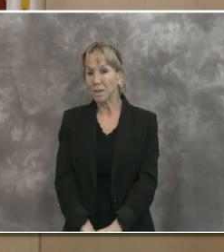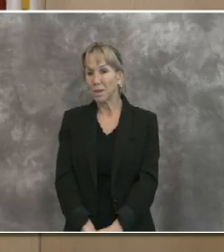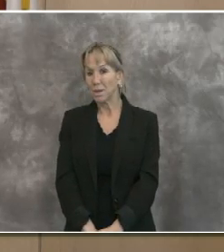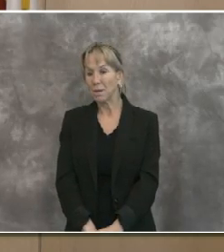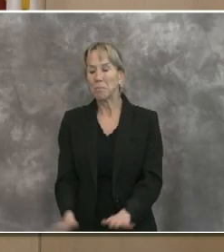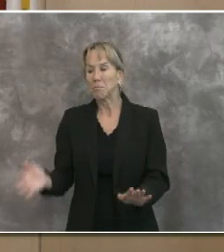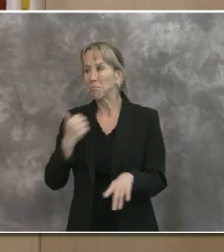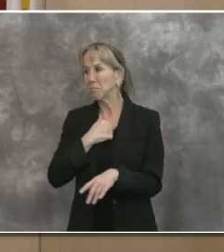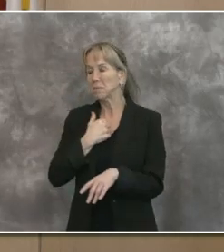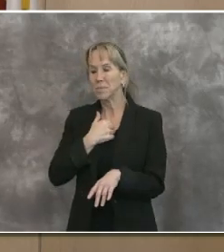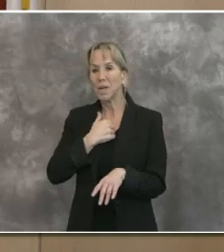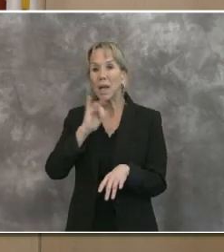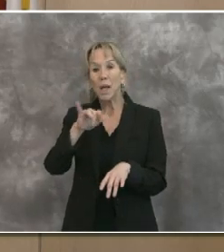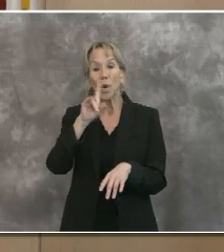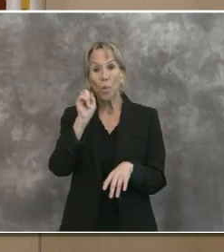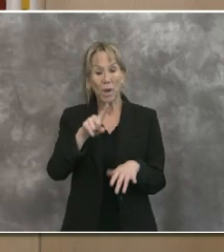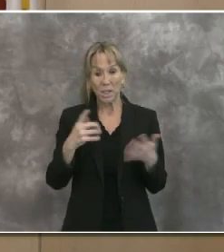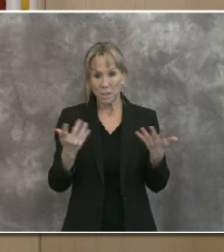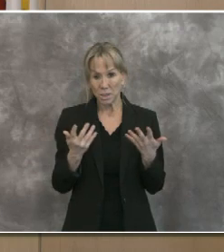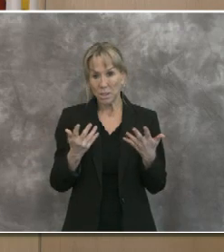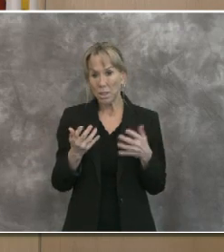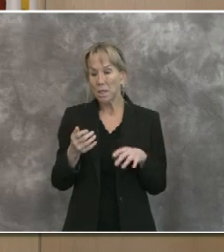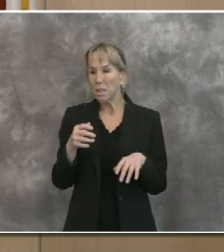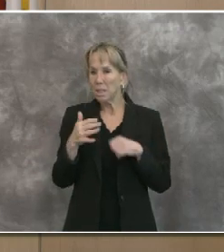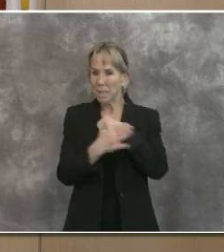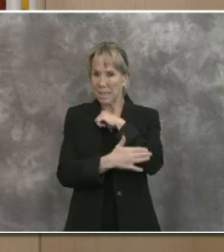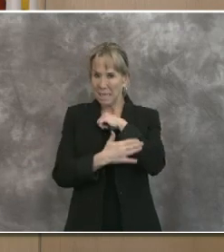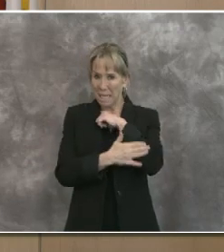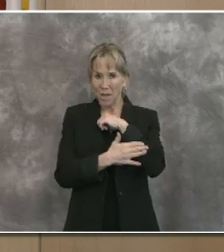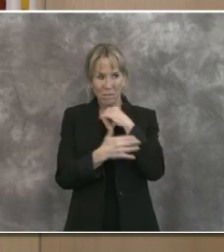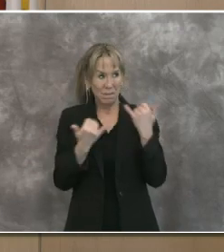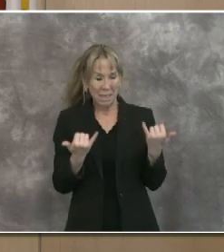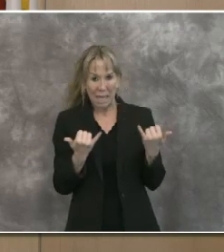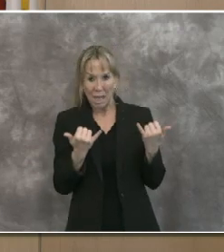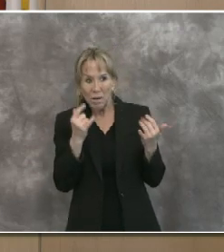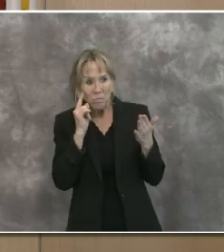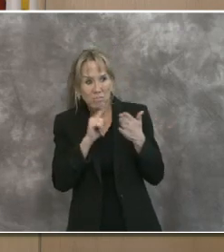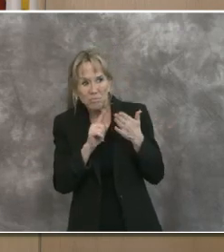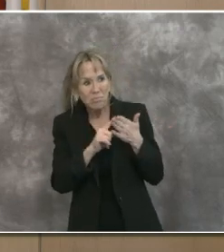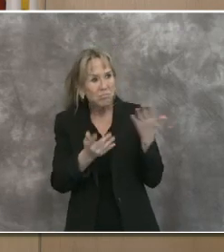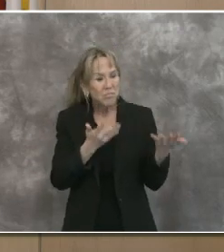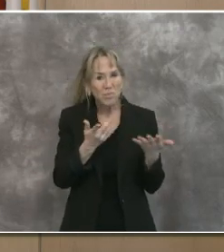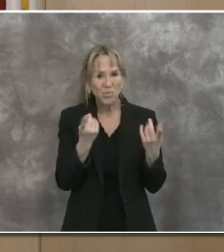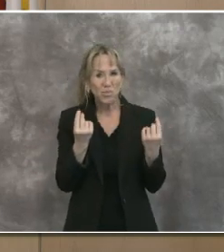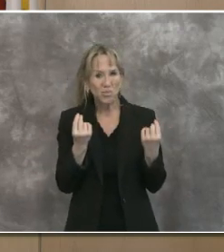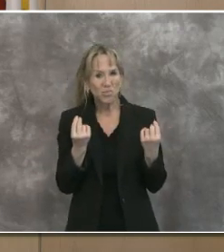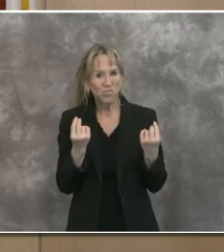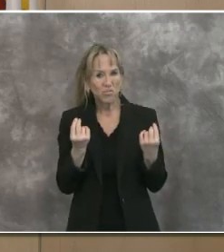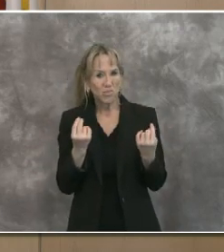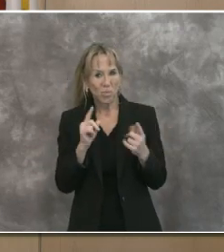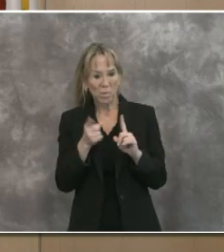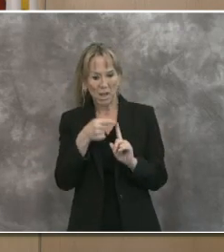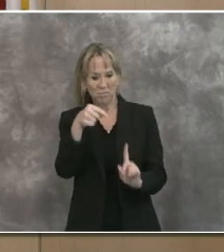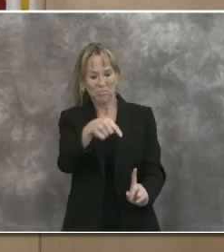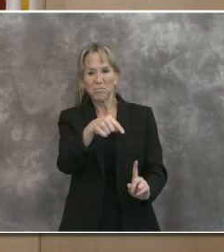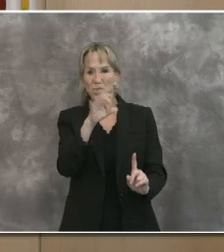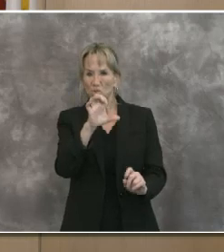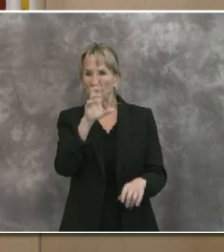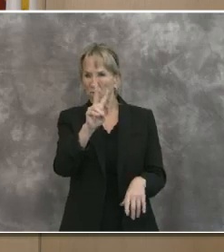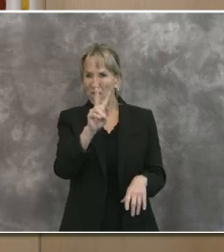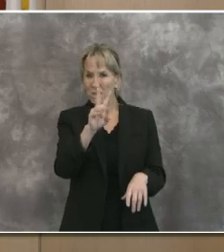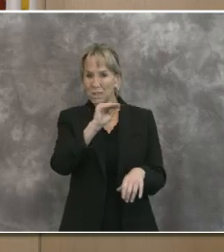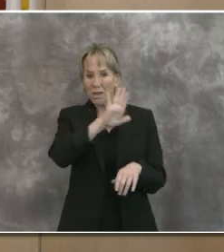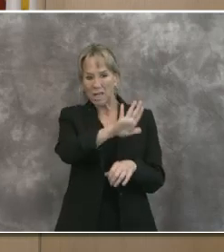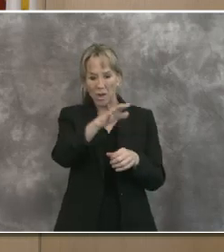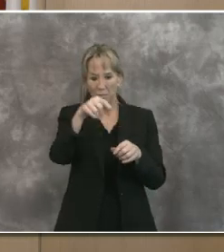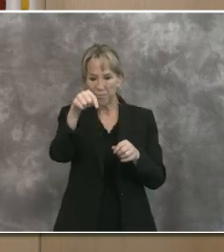I'm so sorry. The question is the county undertaking any specific action in Chula Vista and the